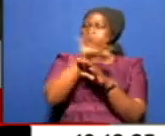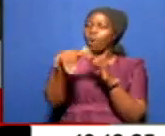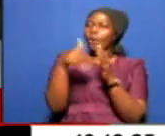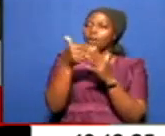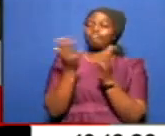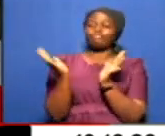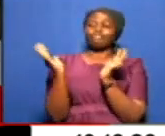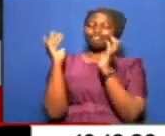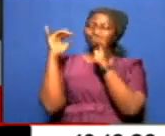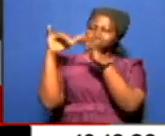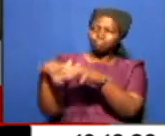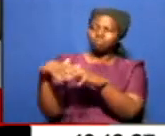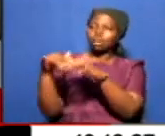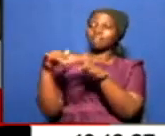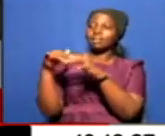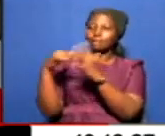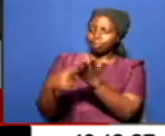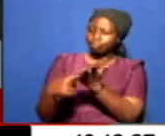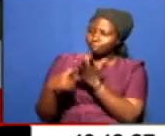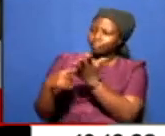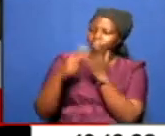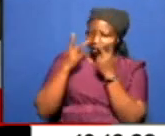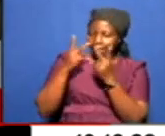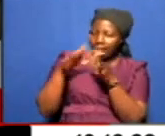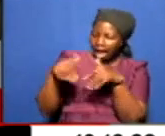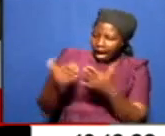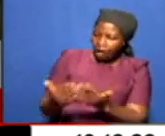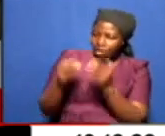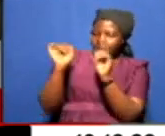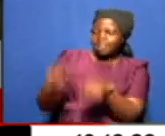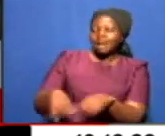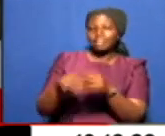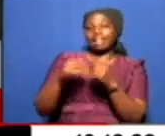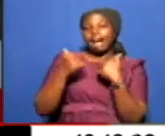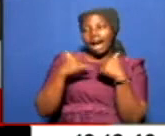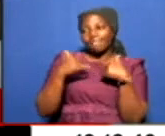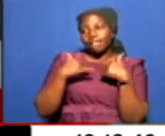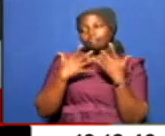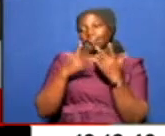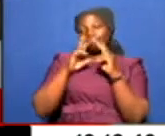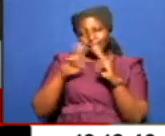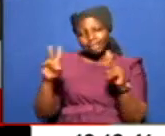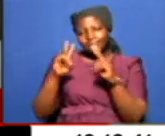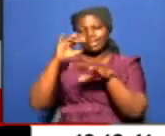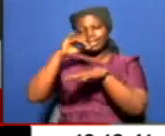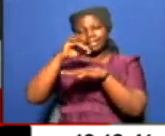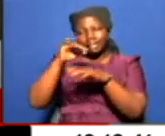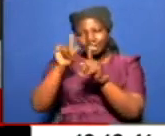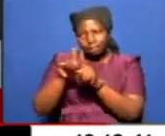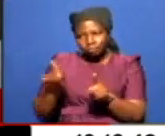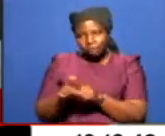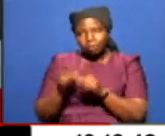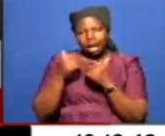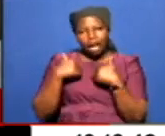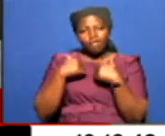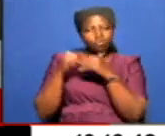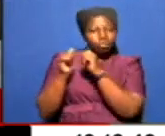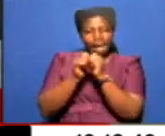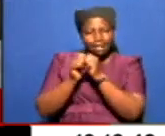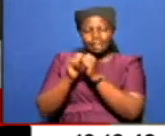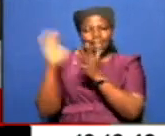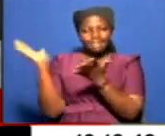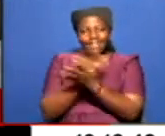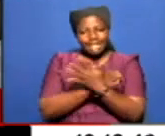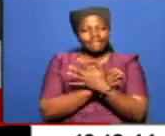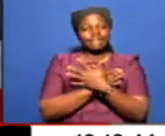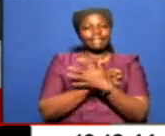together and see how they can build resilience in matters countering terrorism and also mm-hmm. countering violent